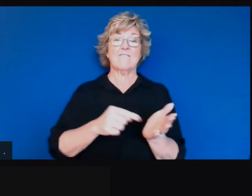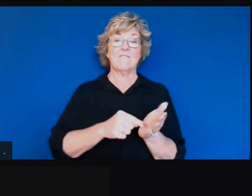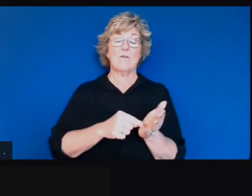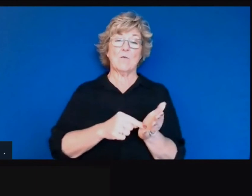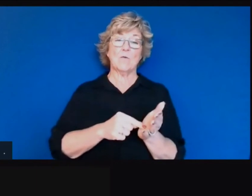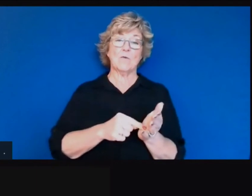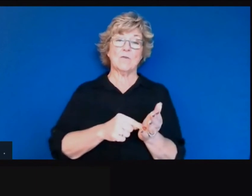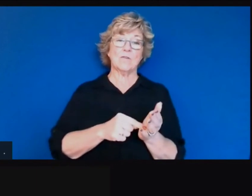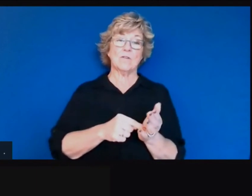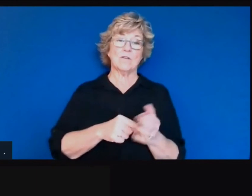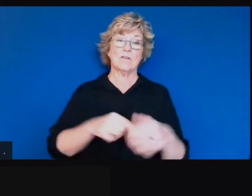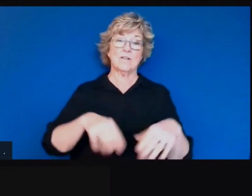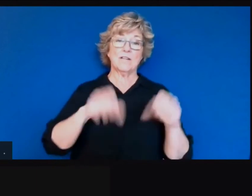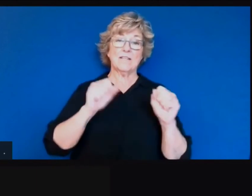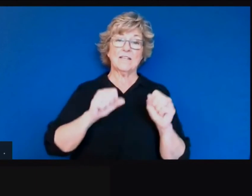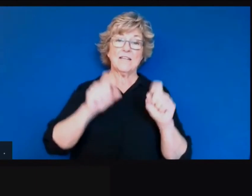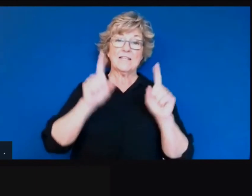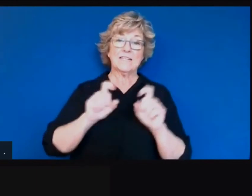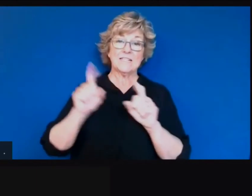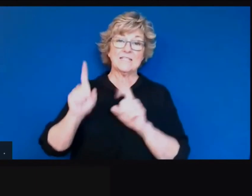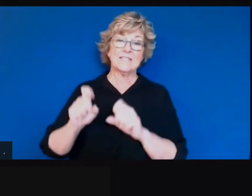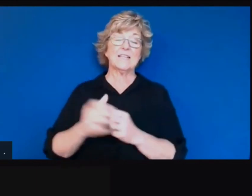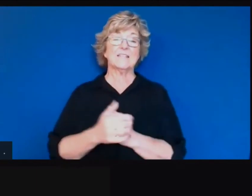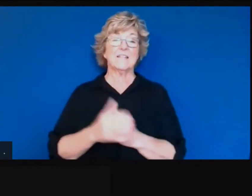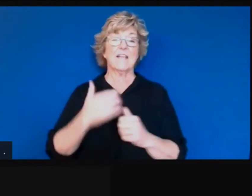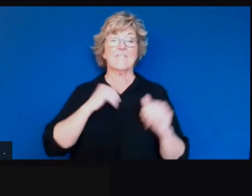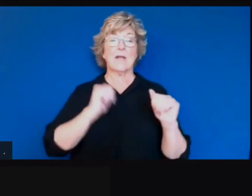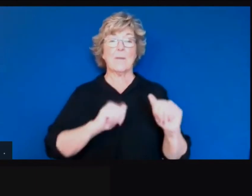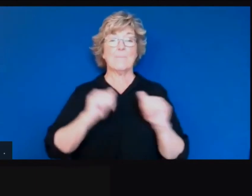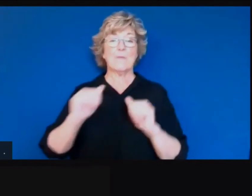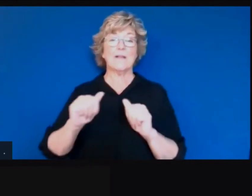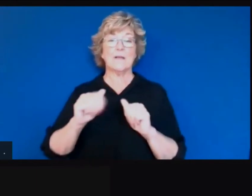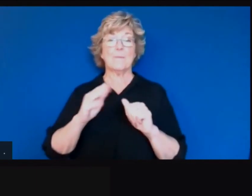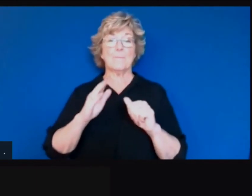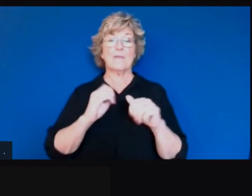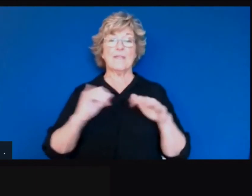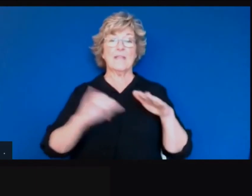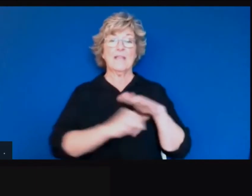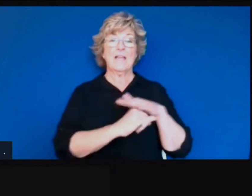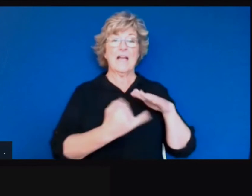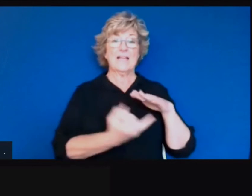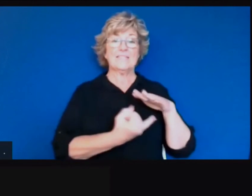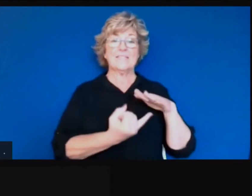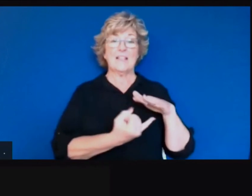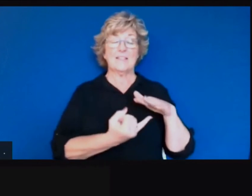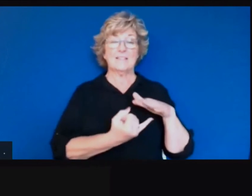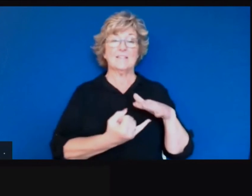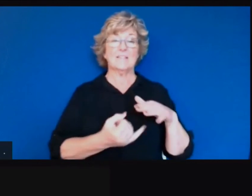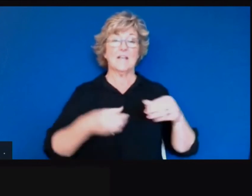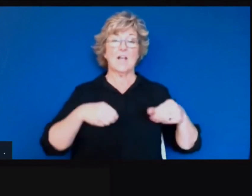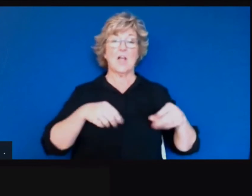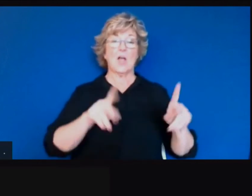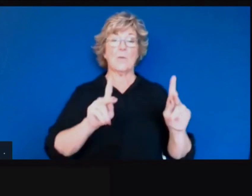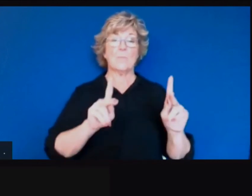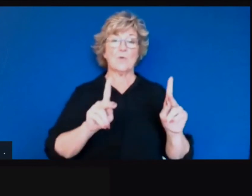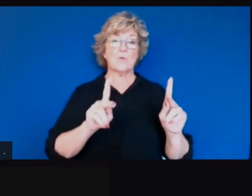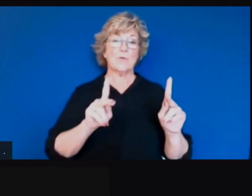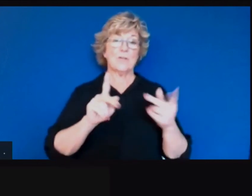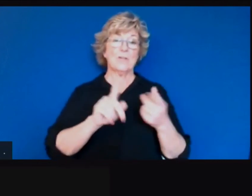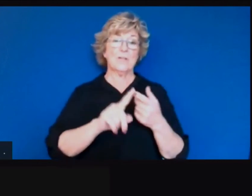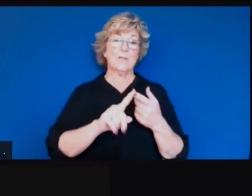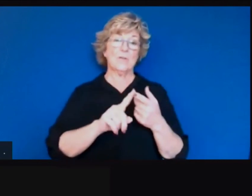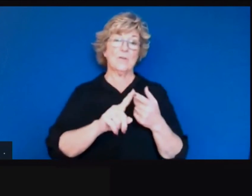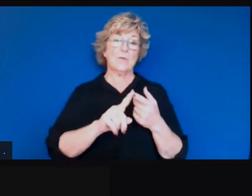that they have economic supports and they have the ability to be isolated and get the opportunity to